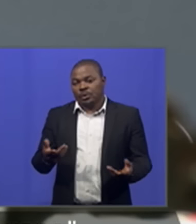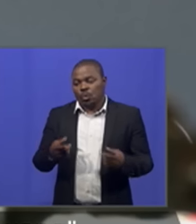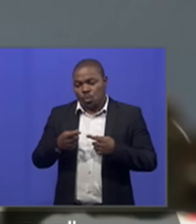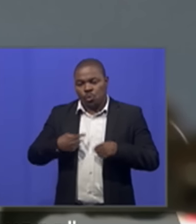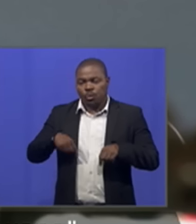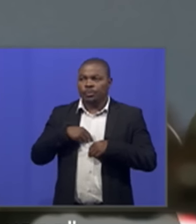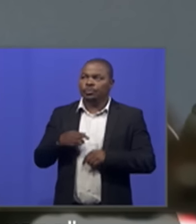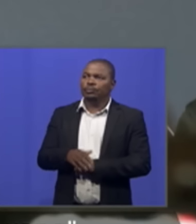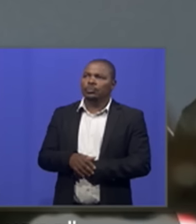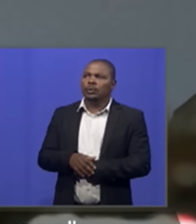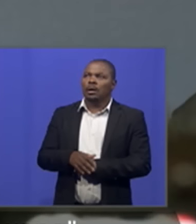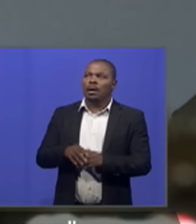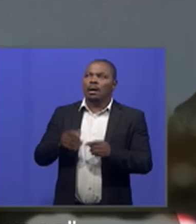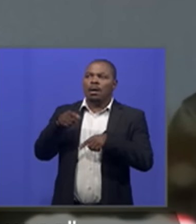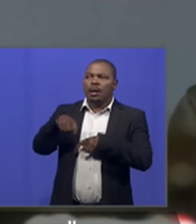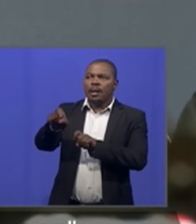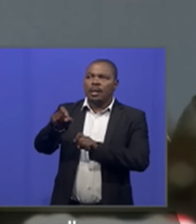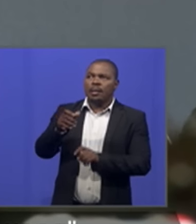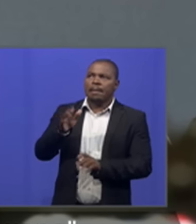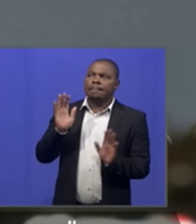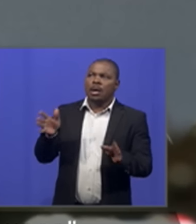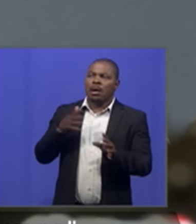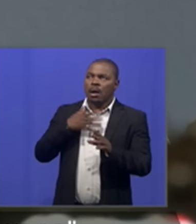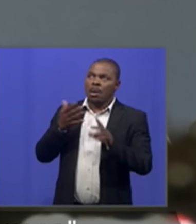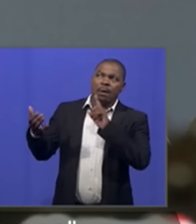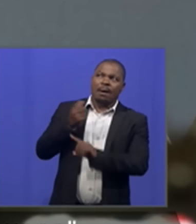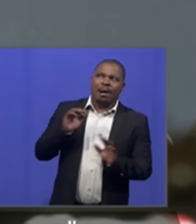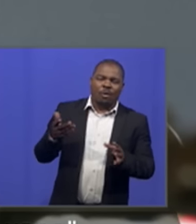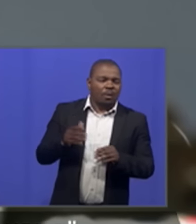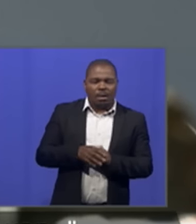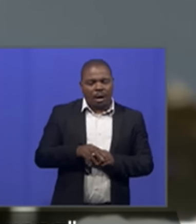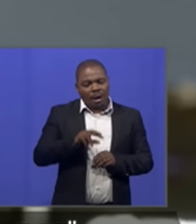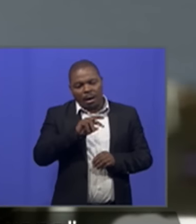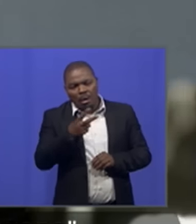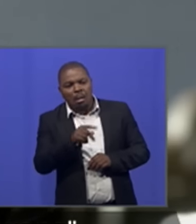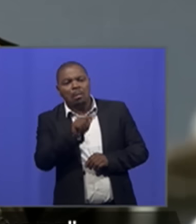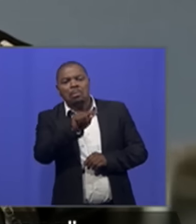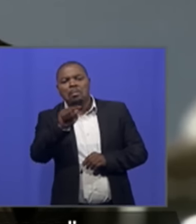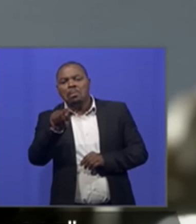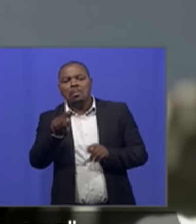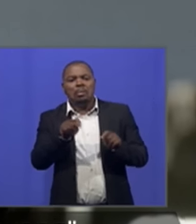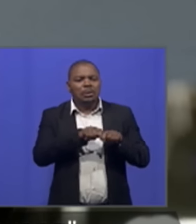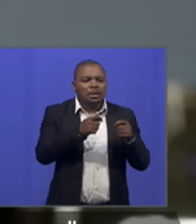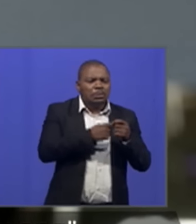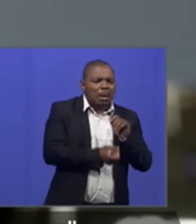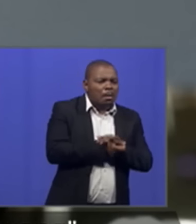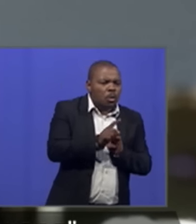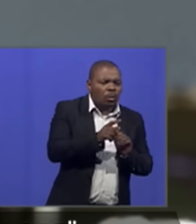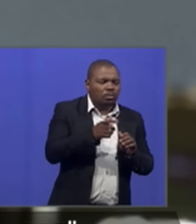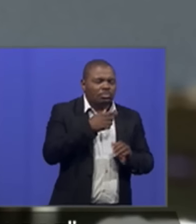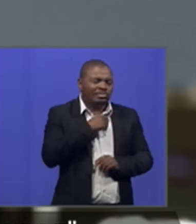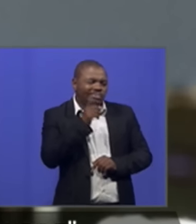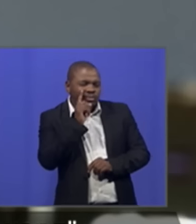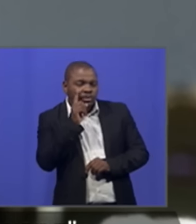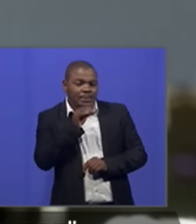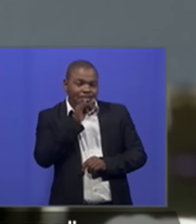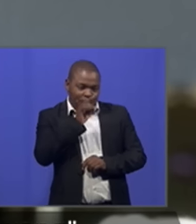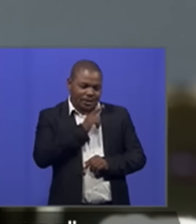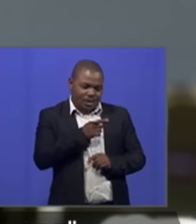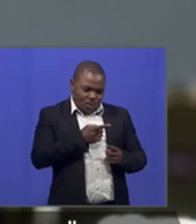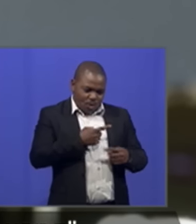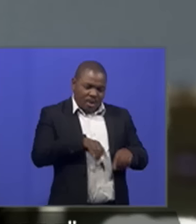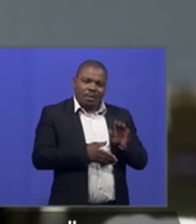at only winning the league, but we look at all other developments that are happening within the club that are indicative that you are